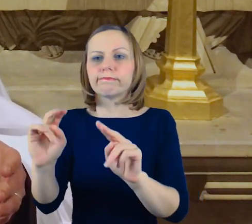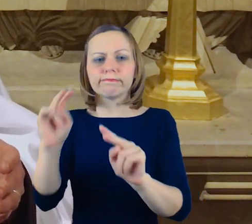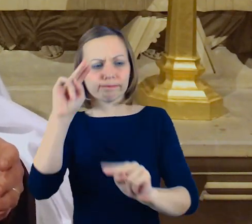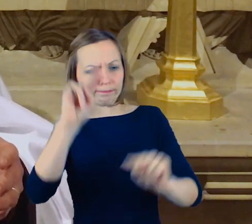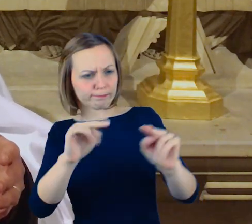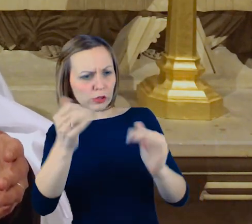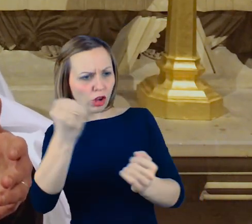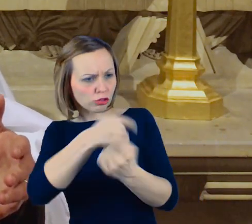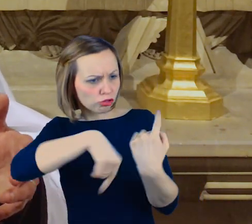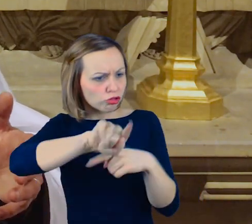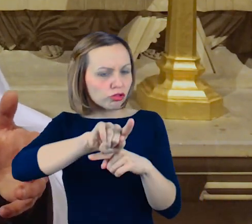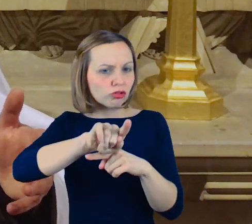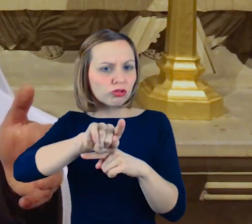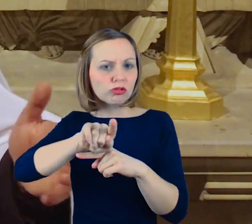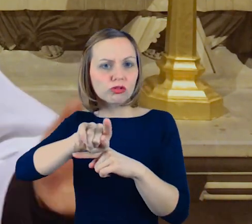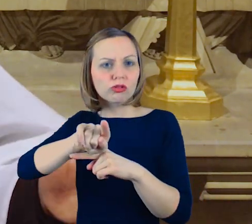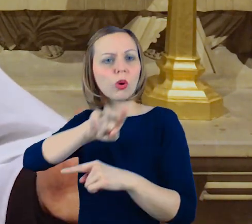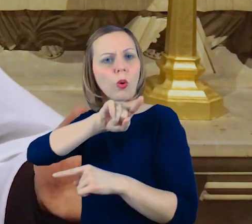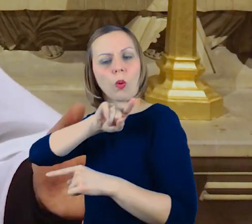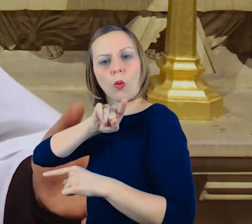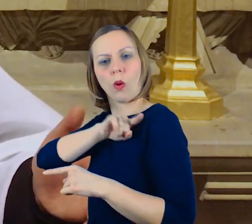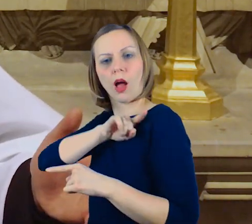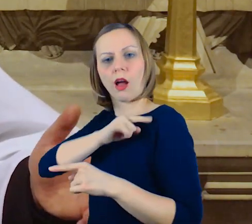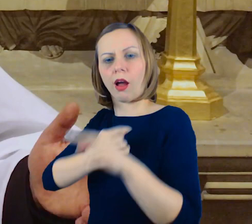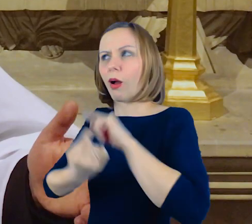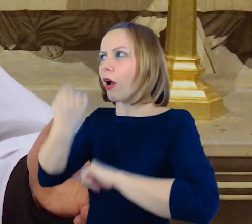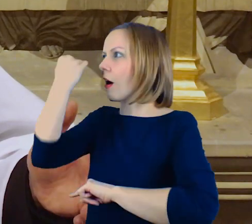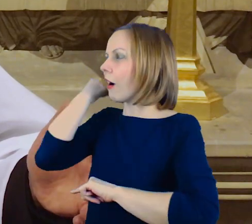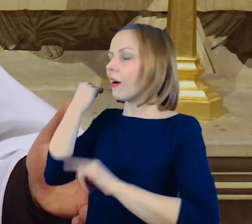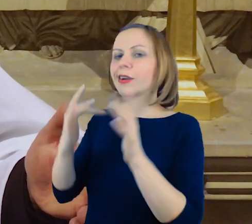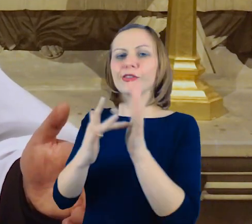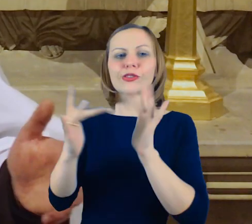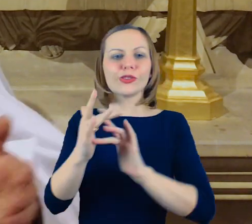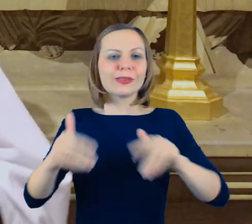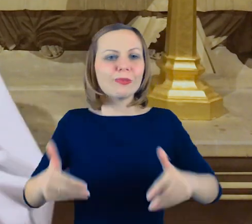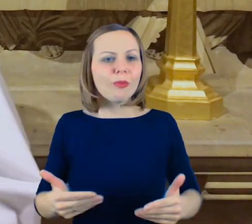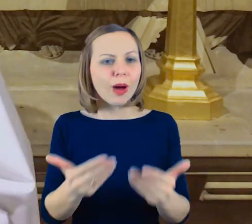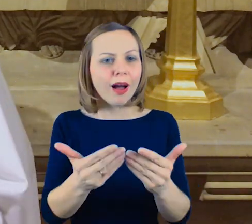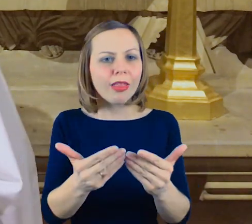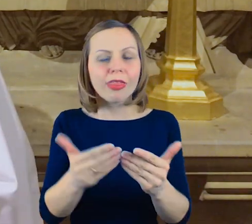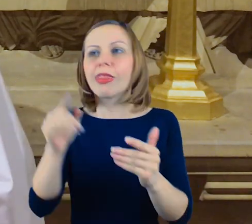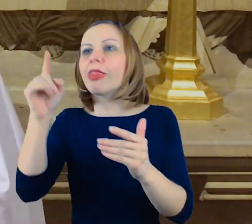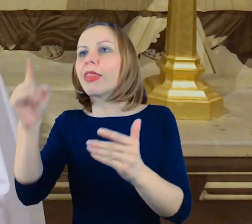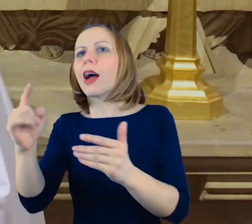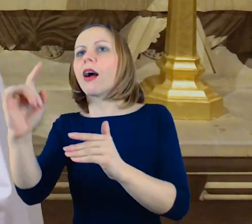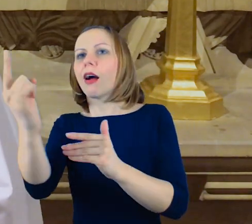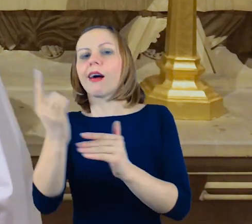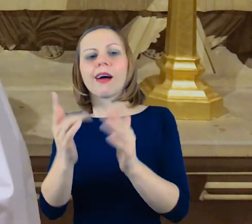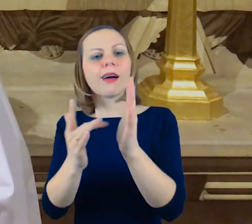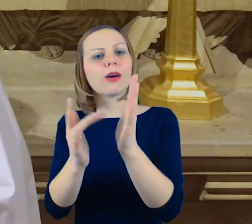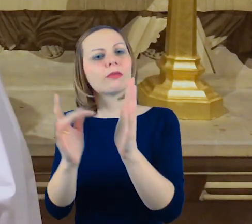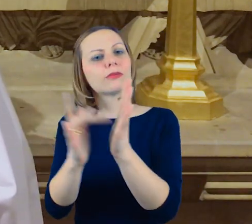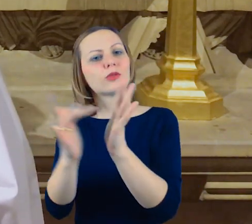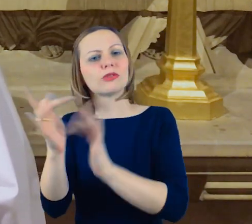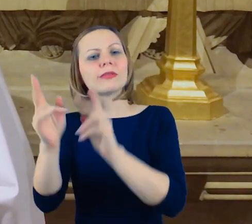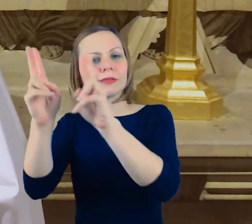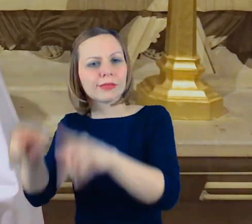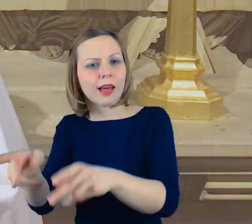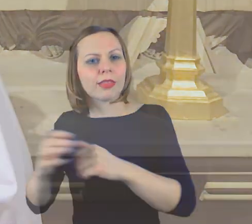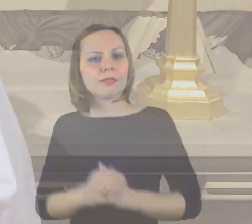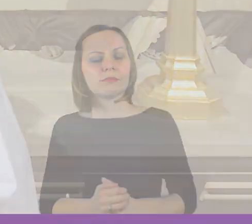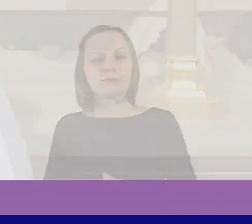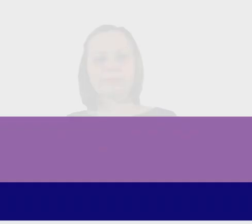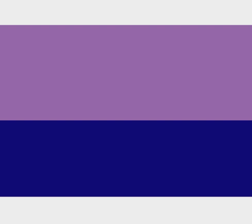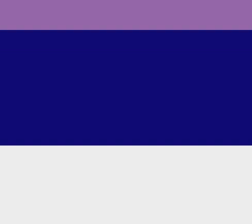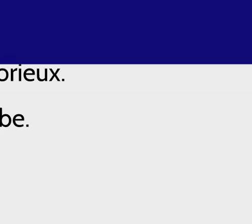judgment, as we look back to the day of his birth and forward to the coming days of his passion.